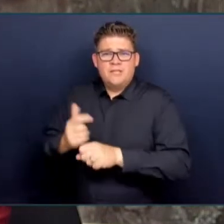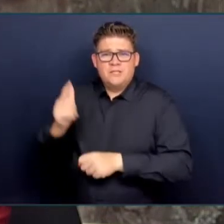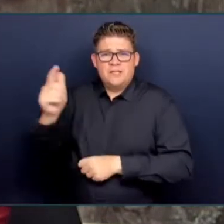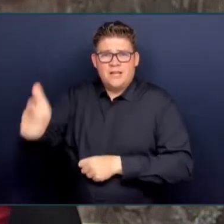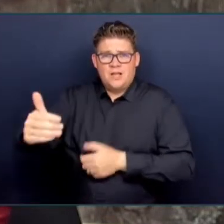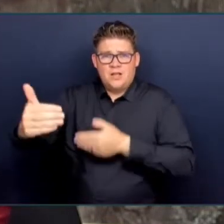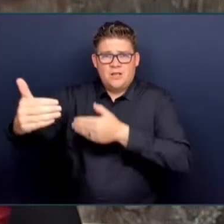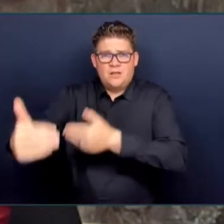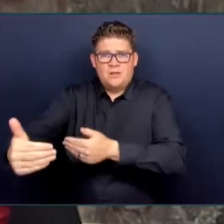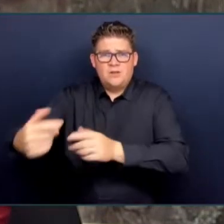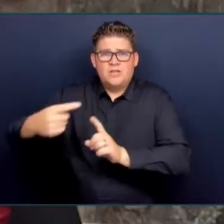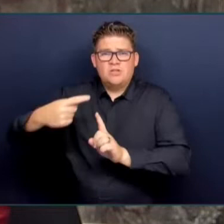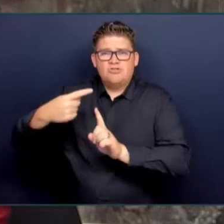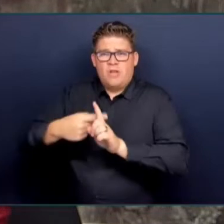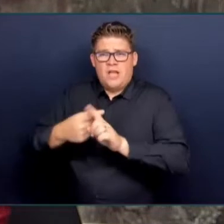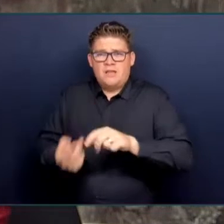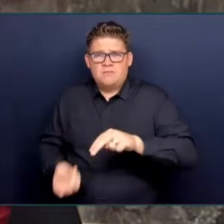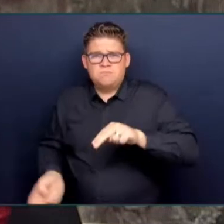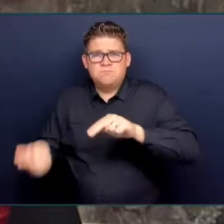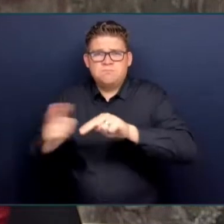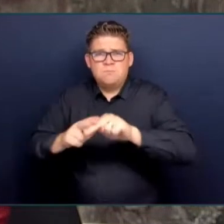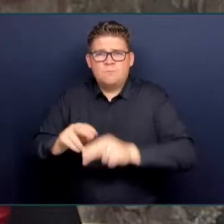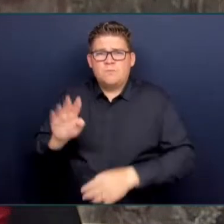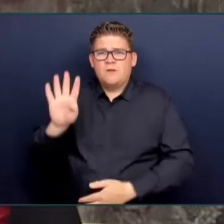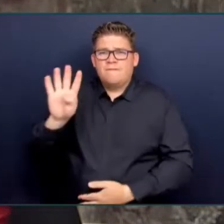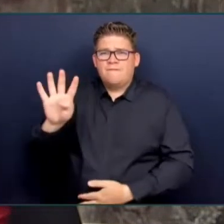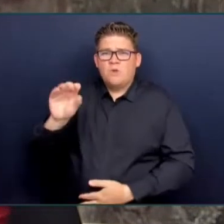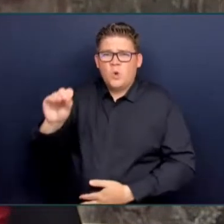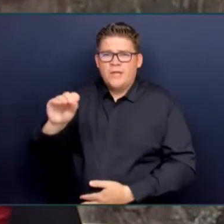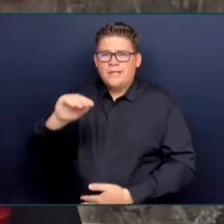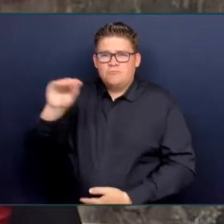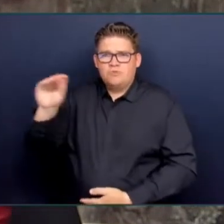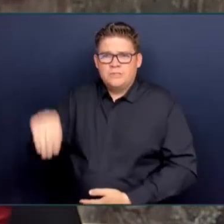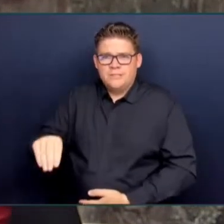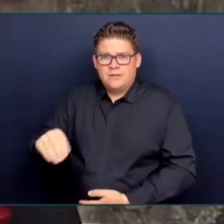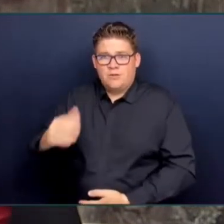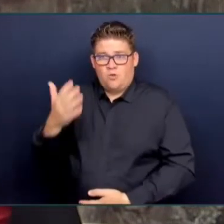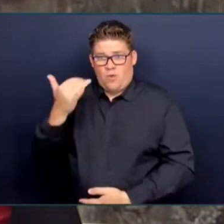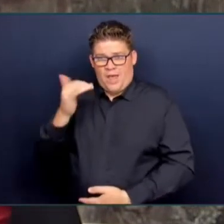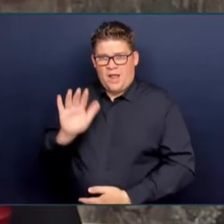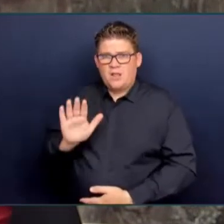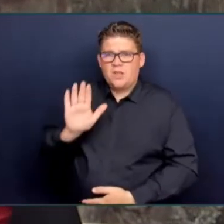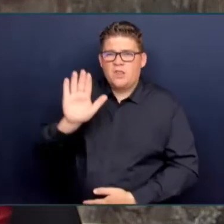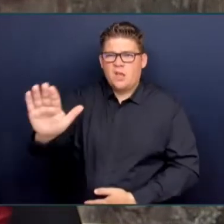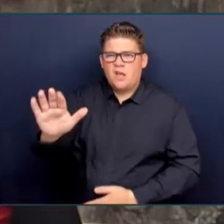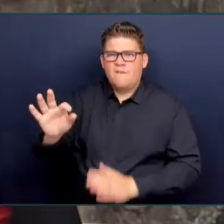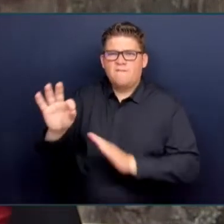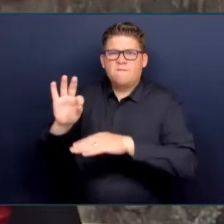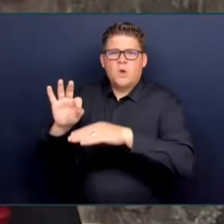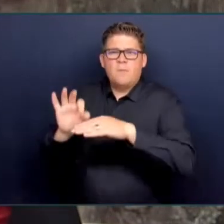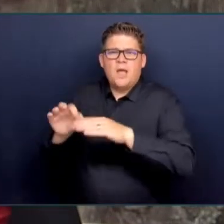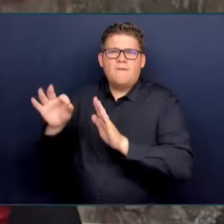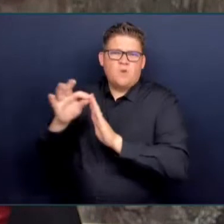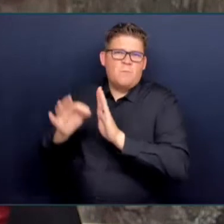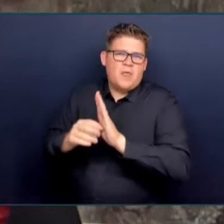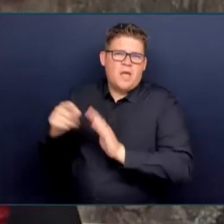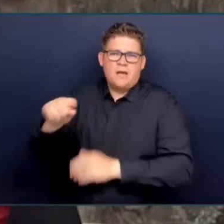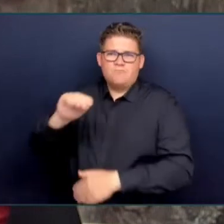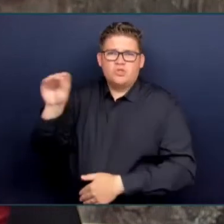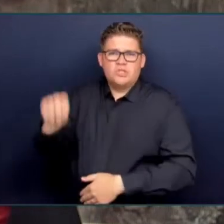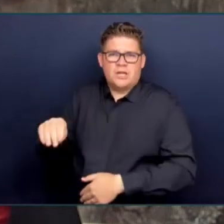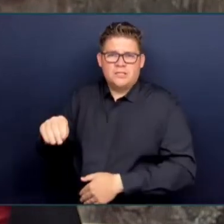formula. Their formula. Their 2% plus CPI has